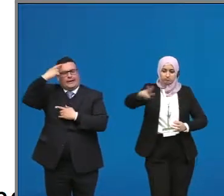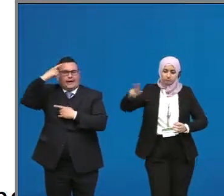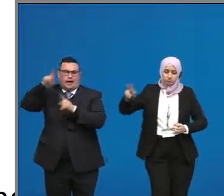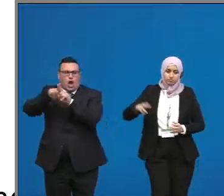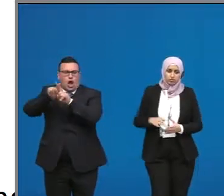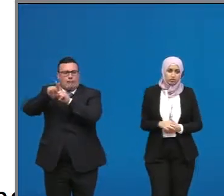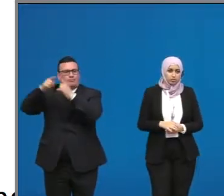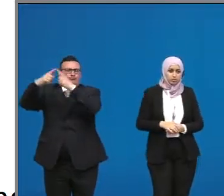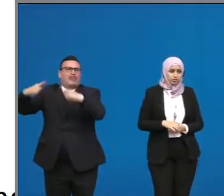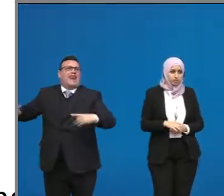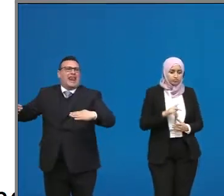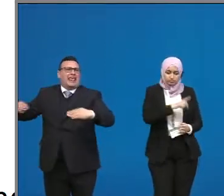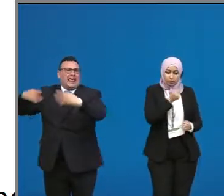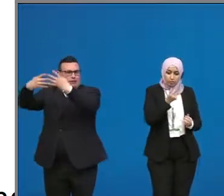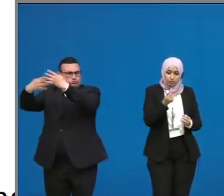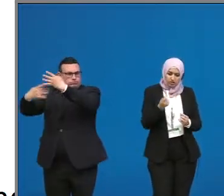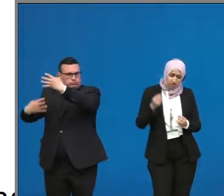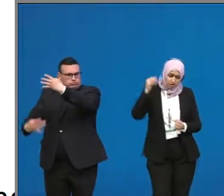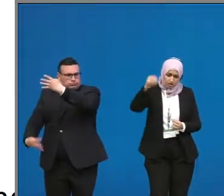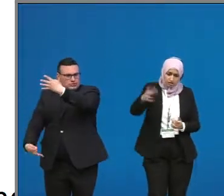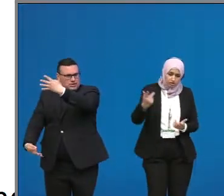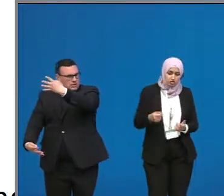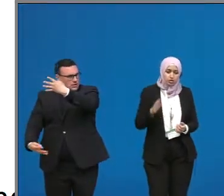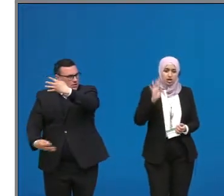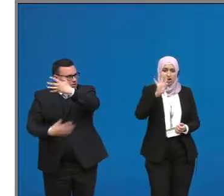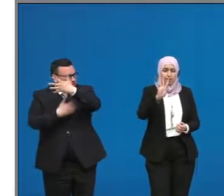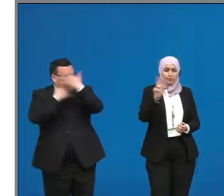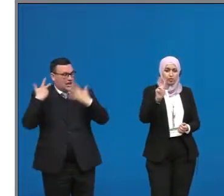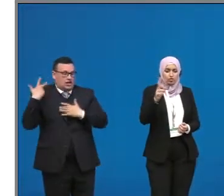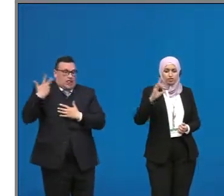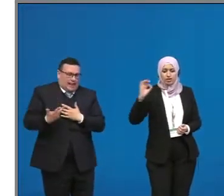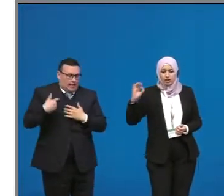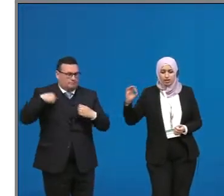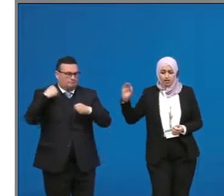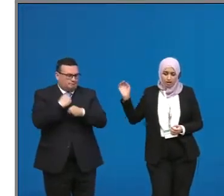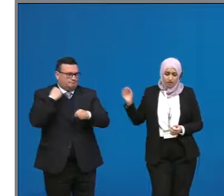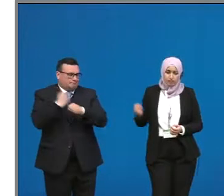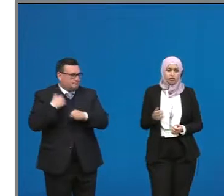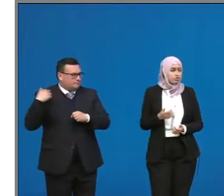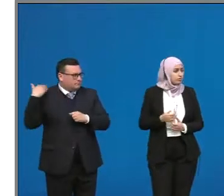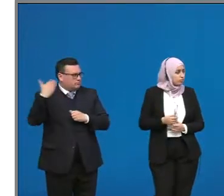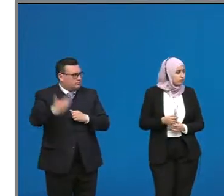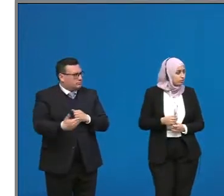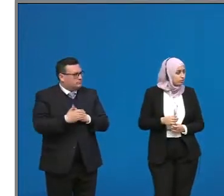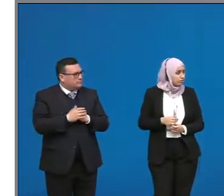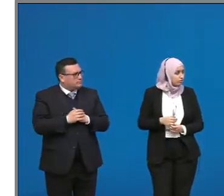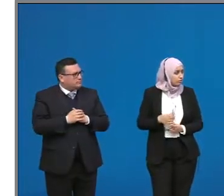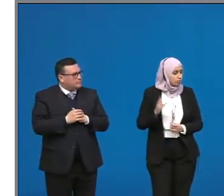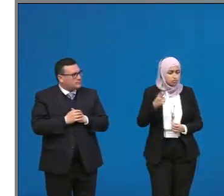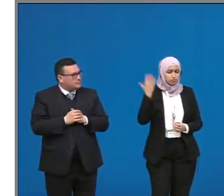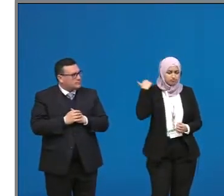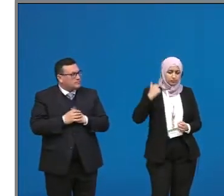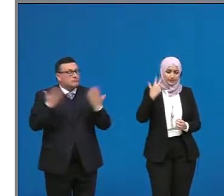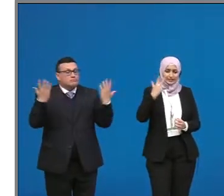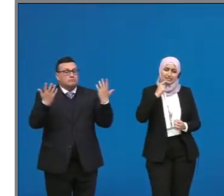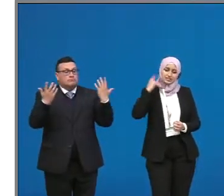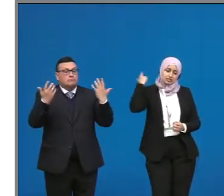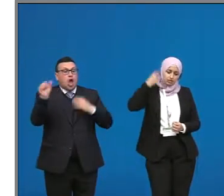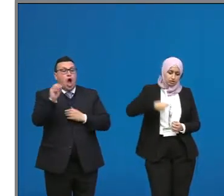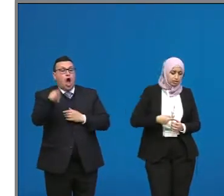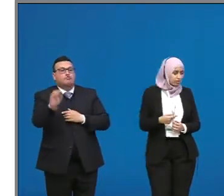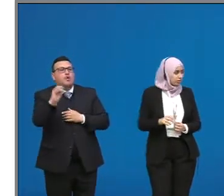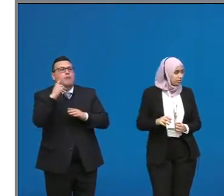420,000 euros over 3 years. The objective is accessibility,